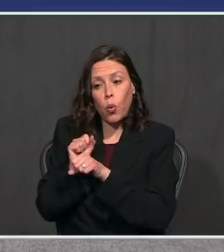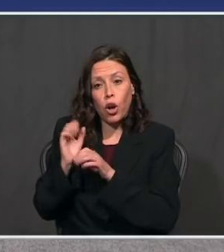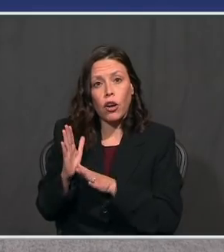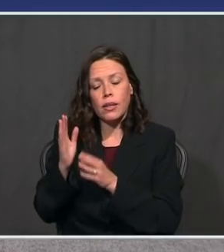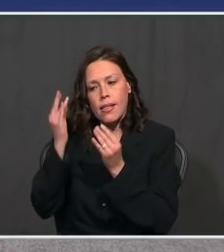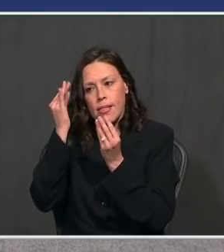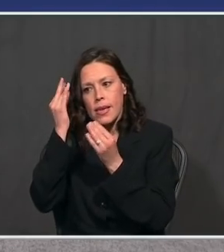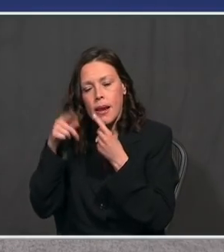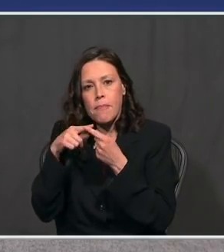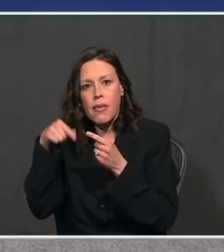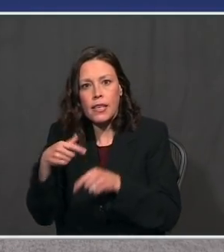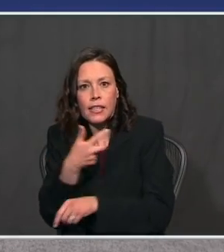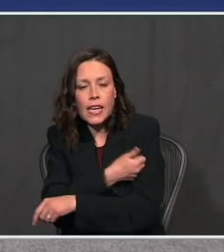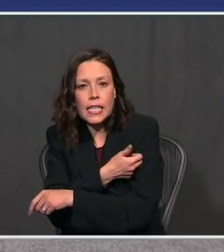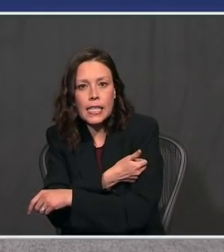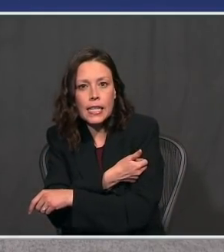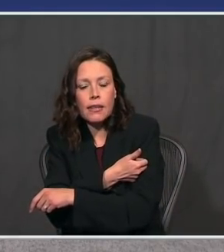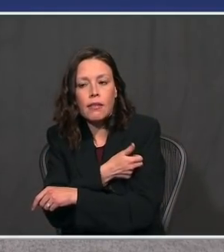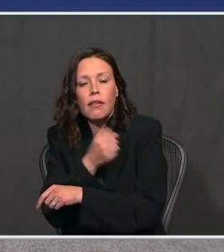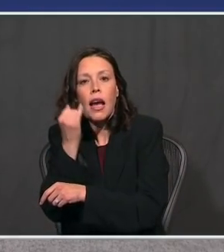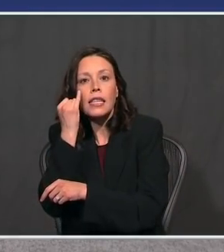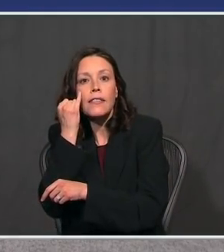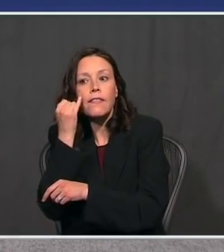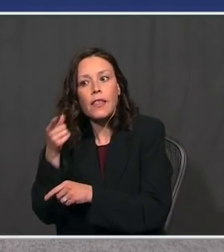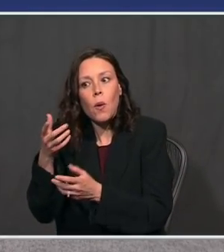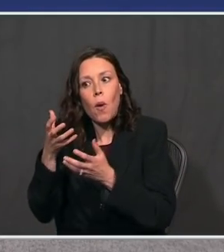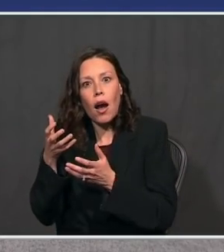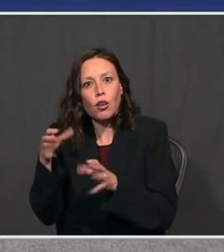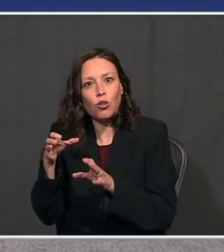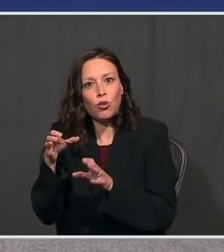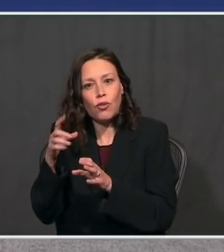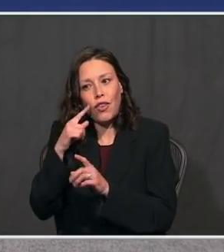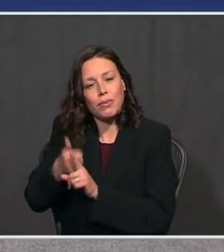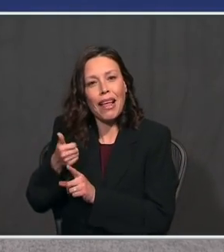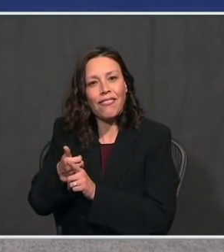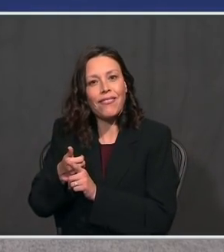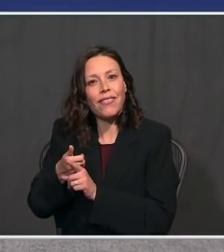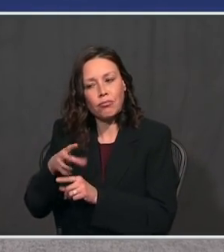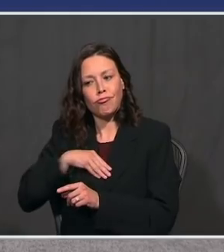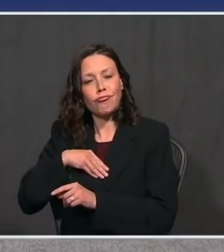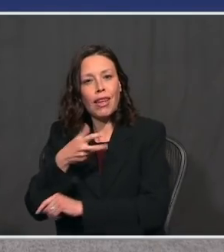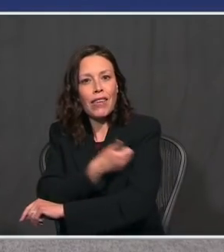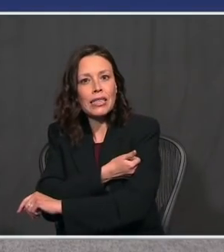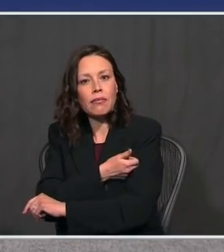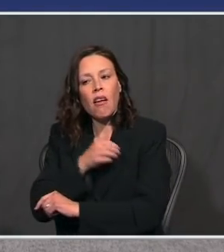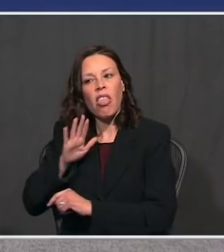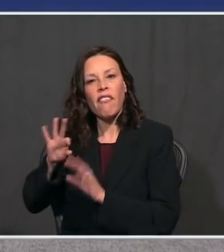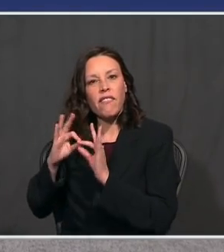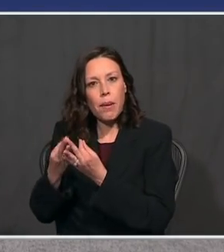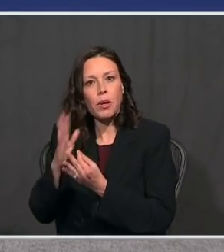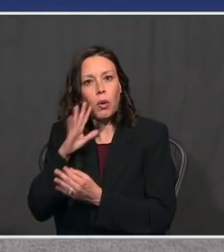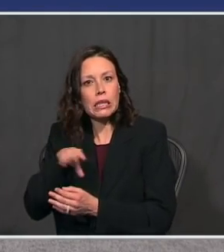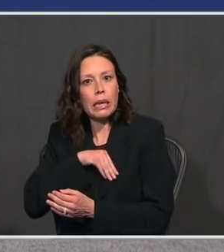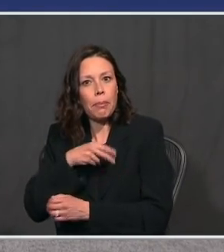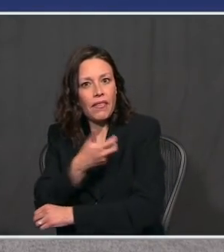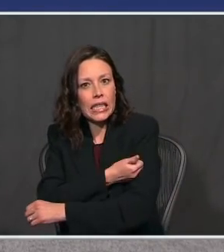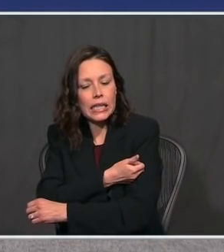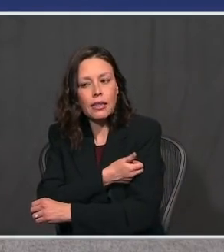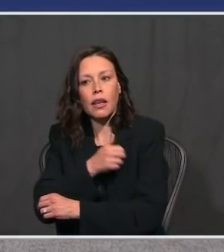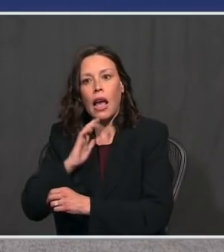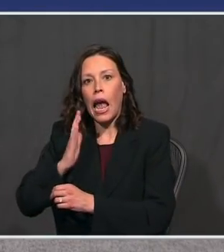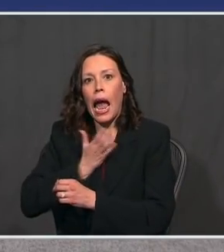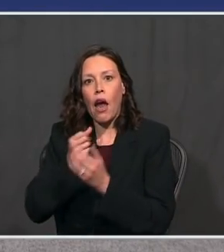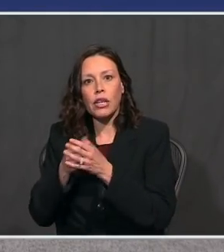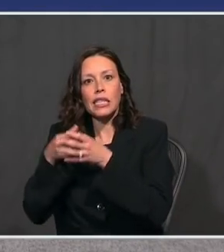thinking about this vaccine as if it's one that they want to take, they want to have their families take, and then have our